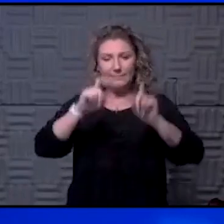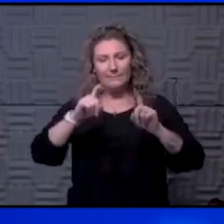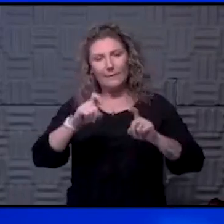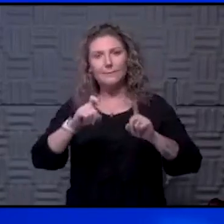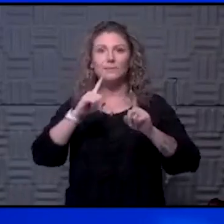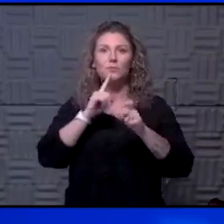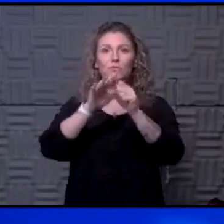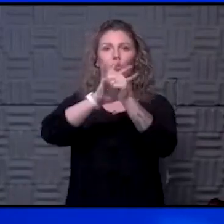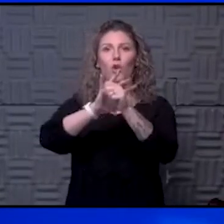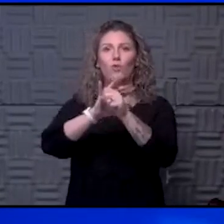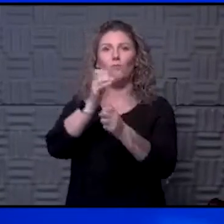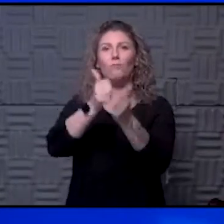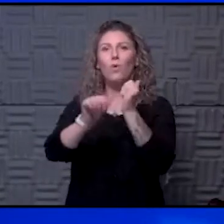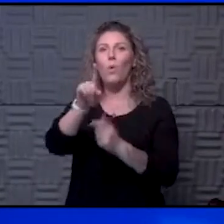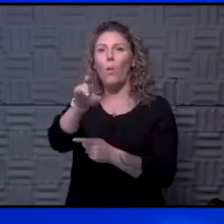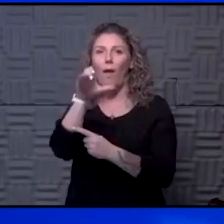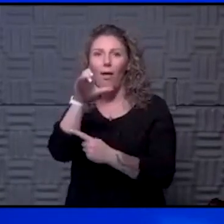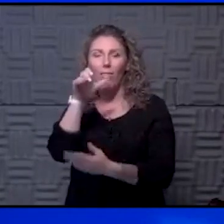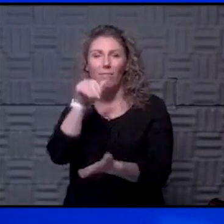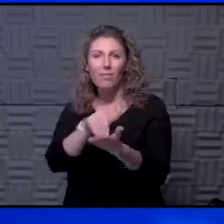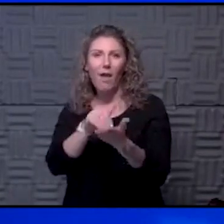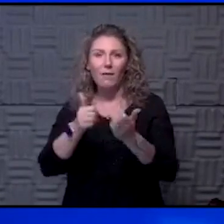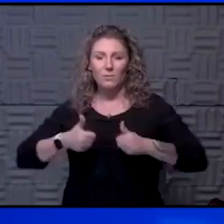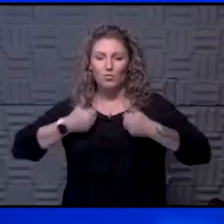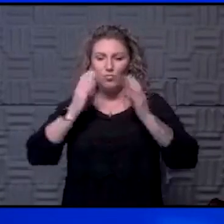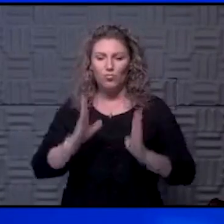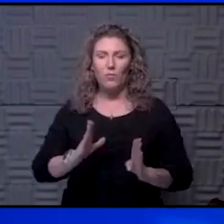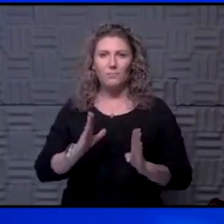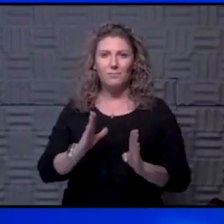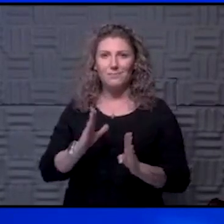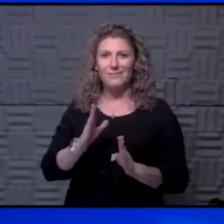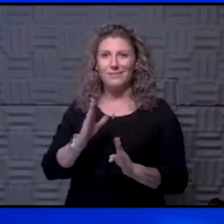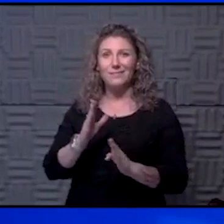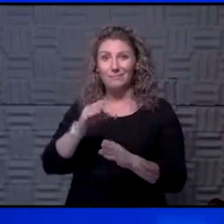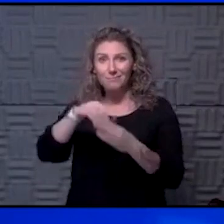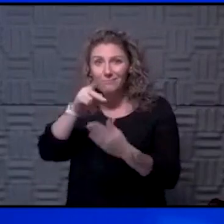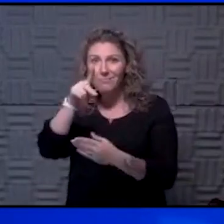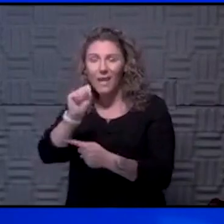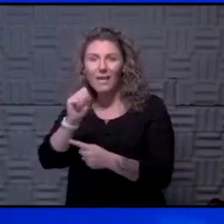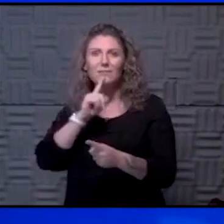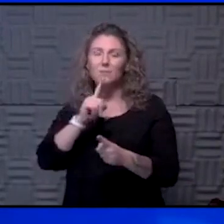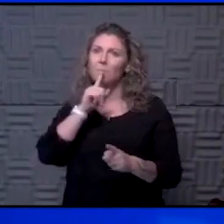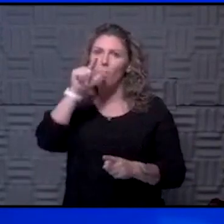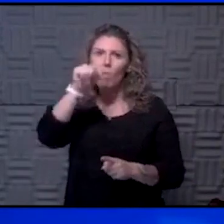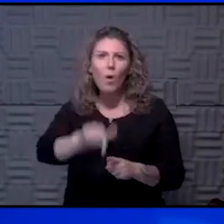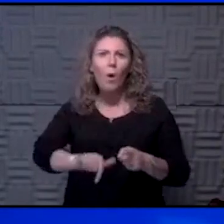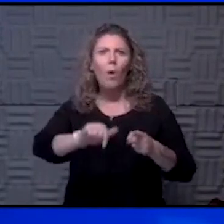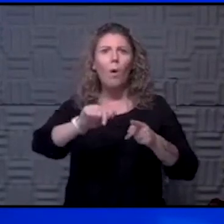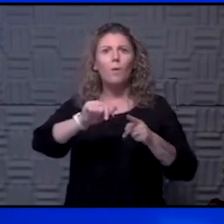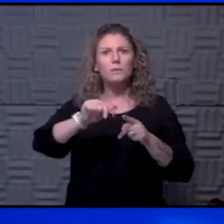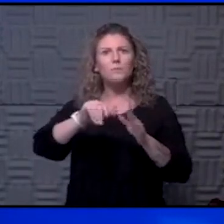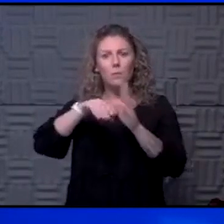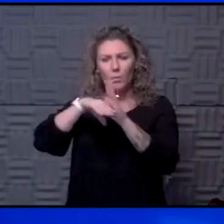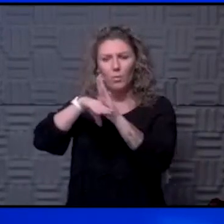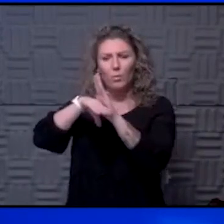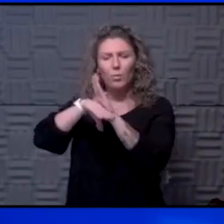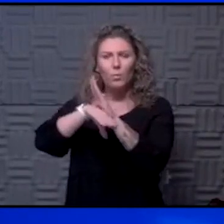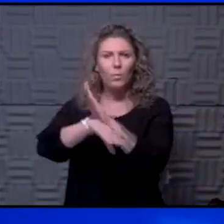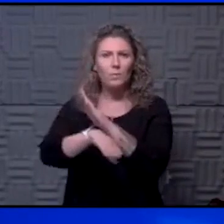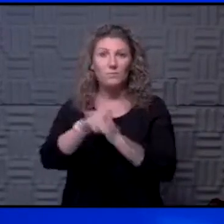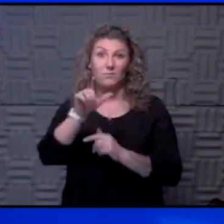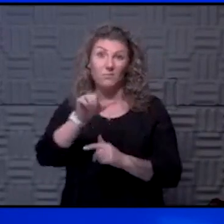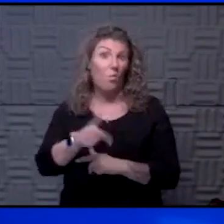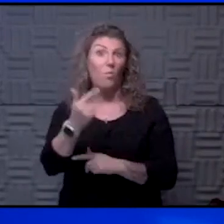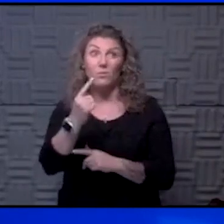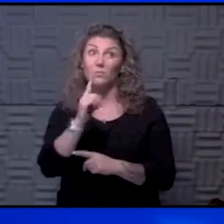per 100,000 residents in Kansas is extremely low. It's been declining. In many cases, it's one of the lowest in the